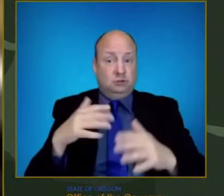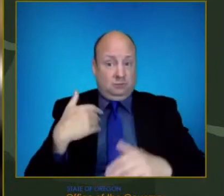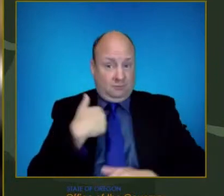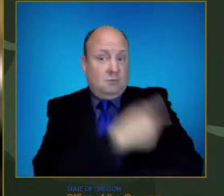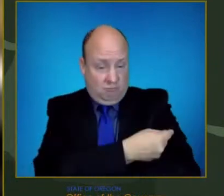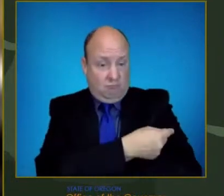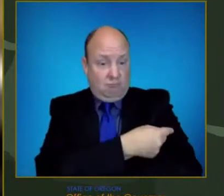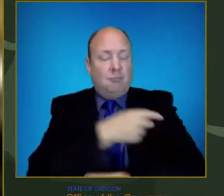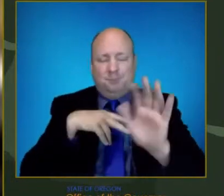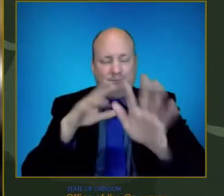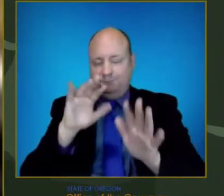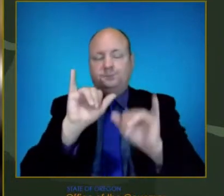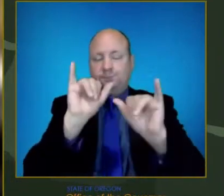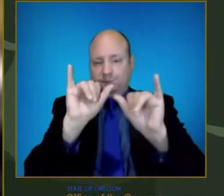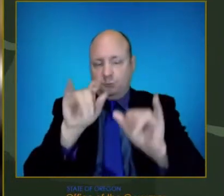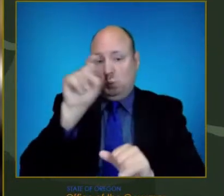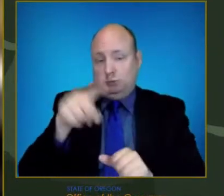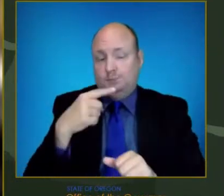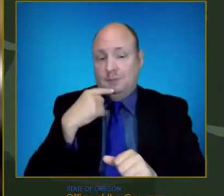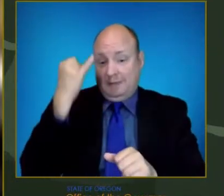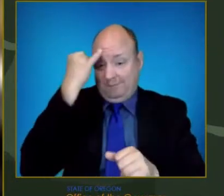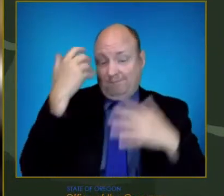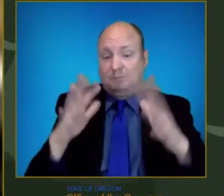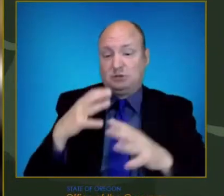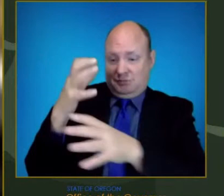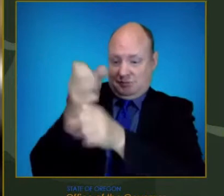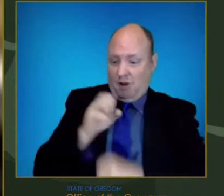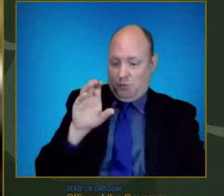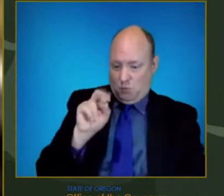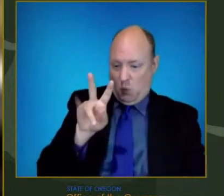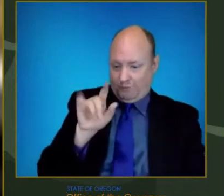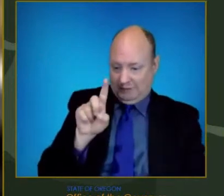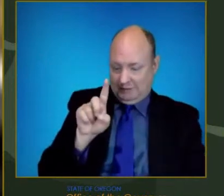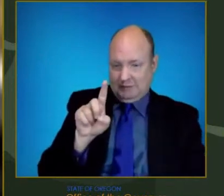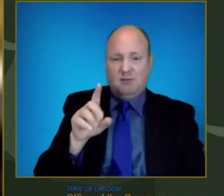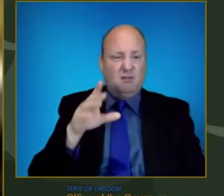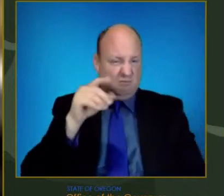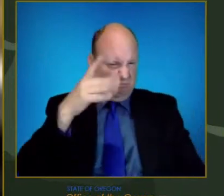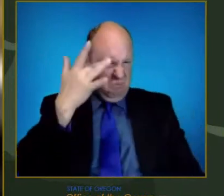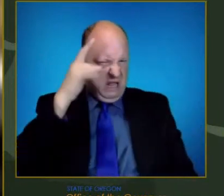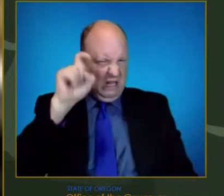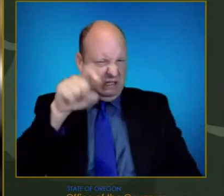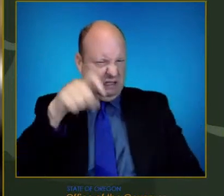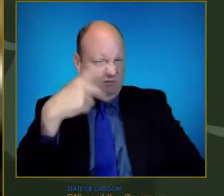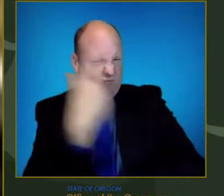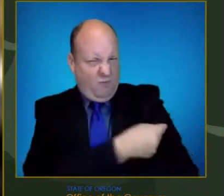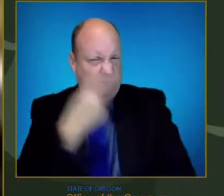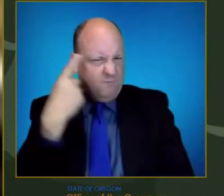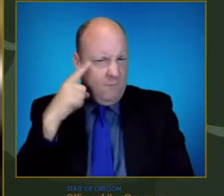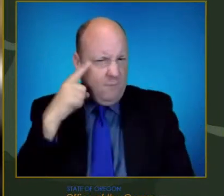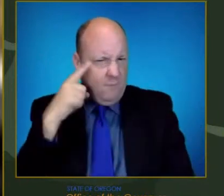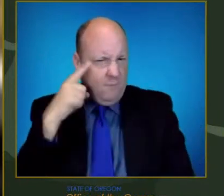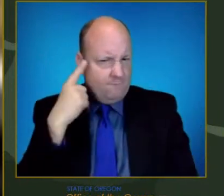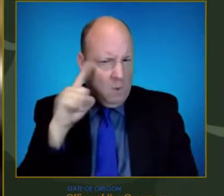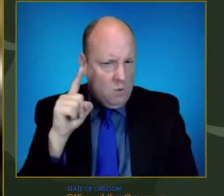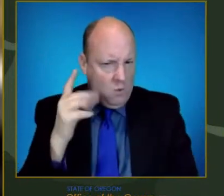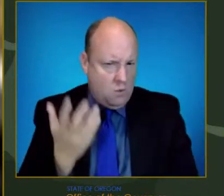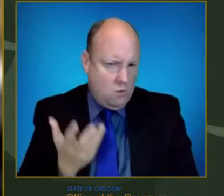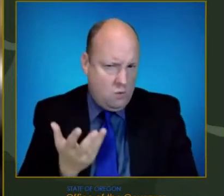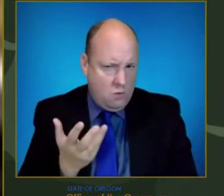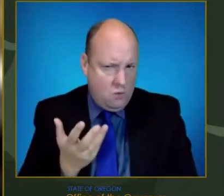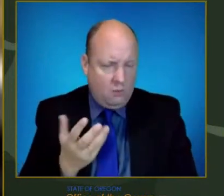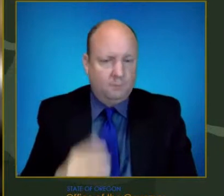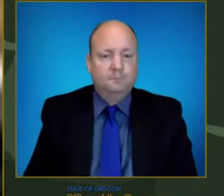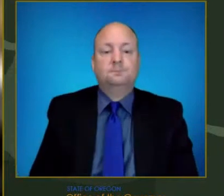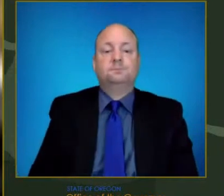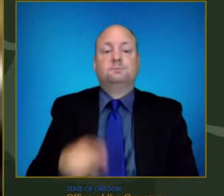We are seeing some emerging evidence that people who had COVID-19 infections do have